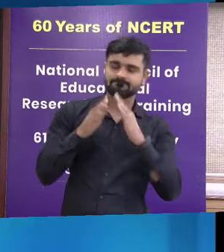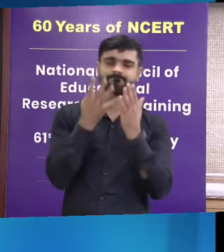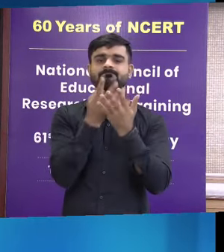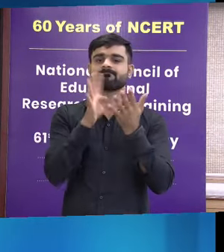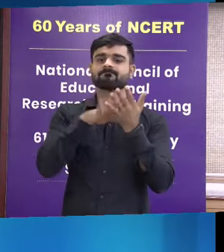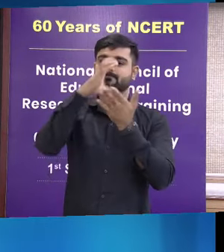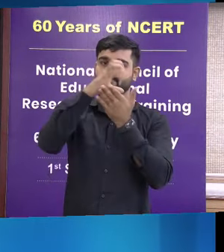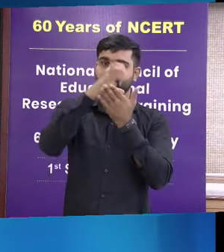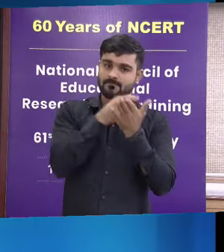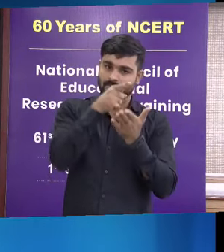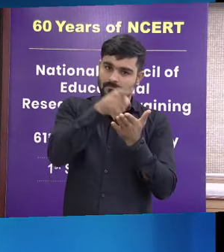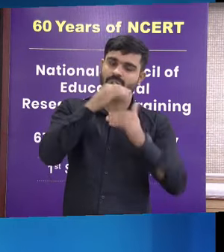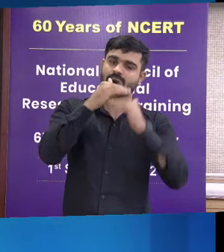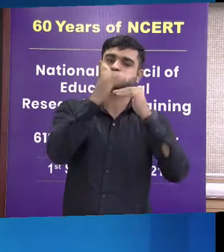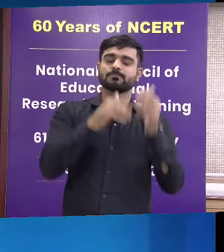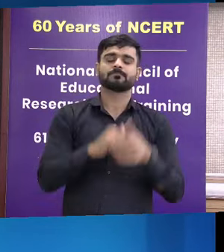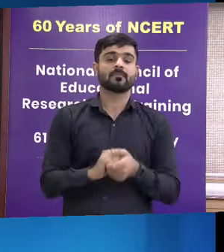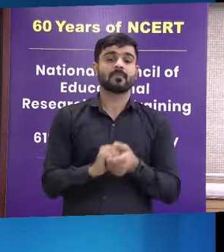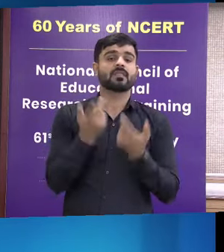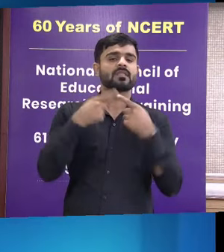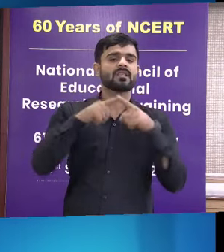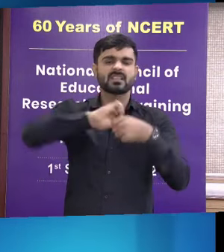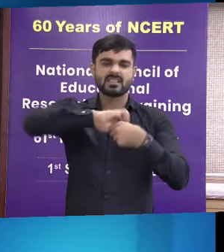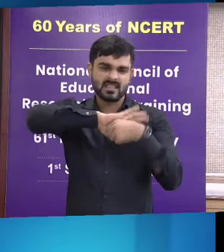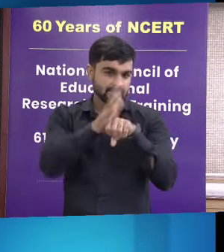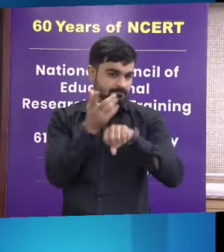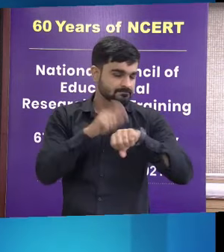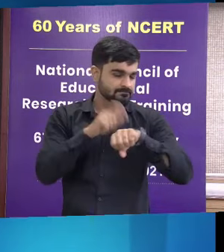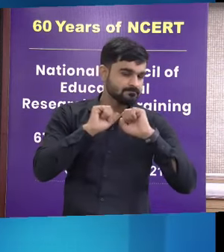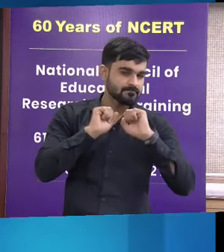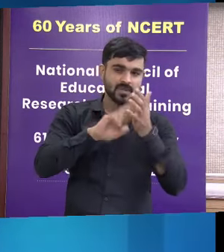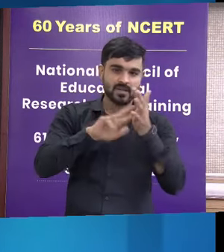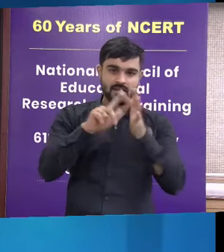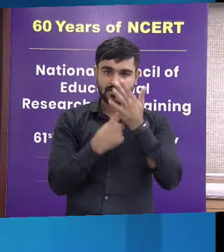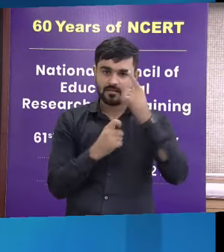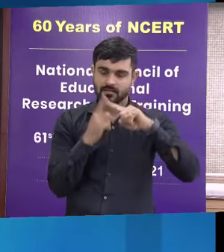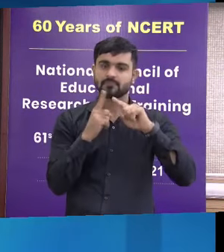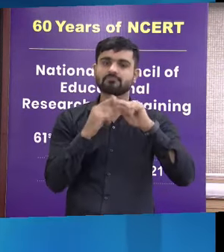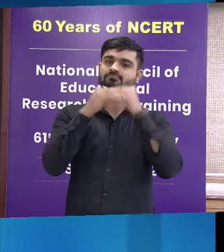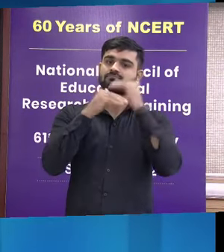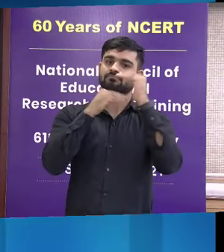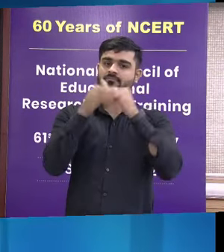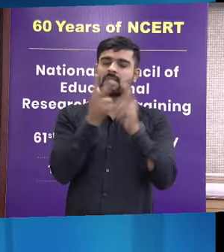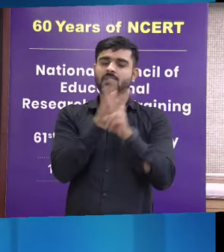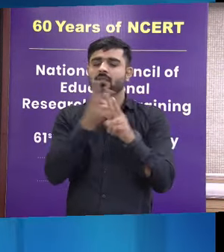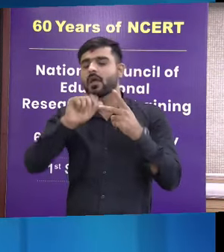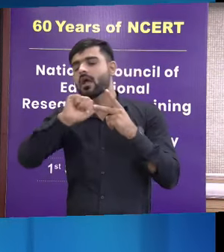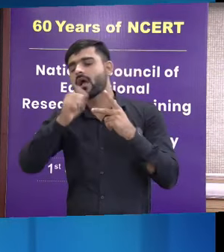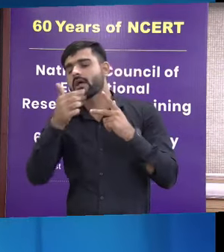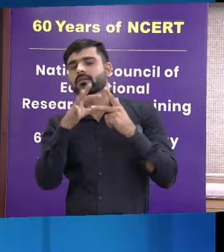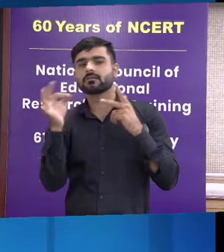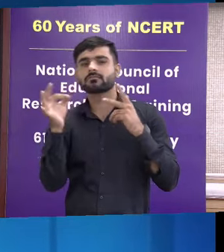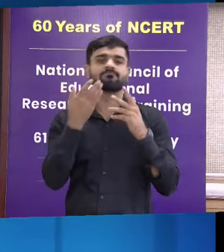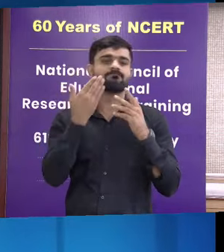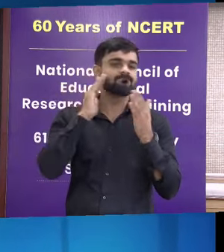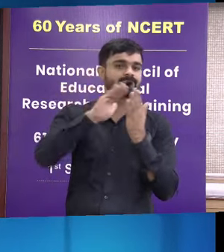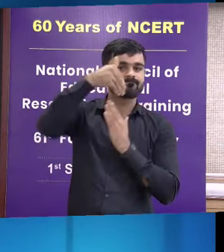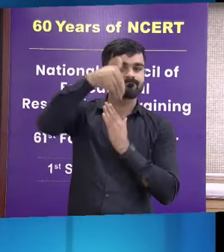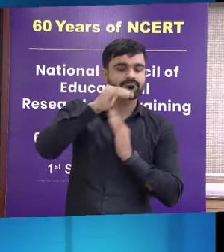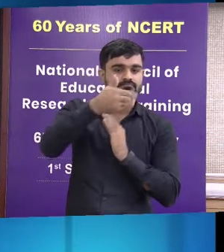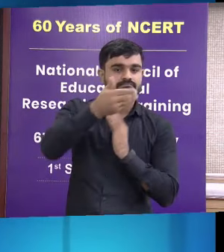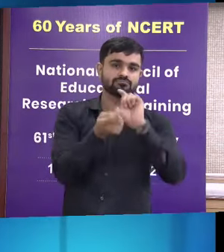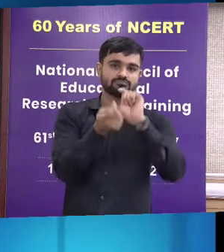framework. During the pandemic time, NCERT developed alternative academic calendar. It's